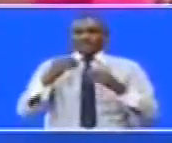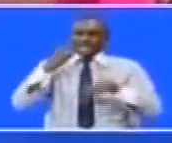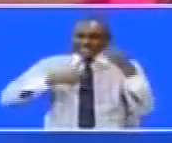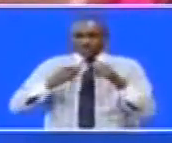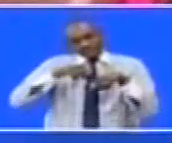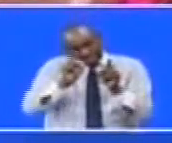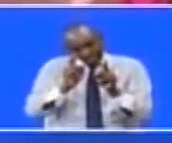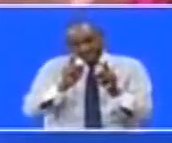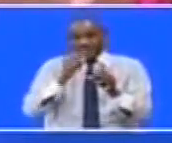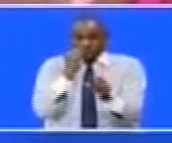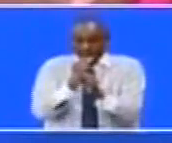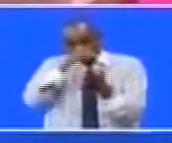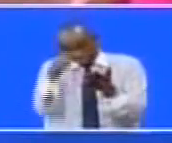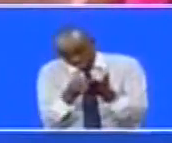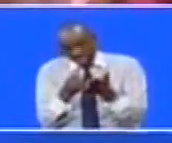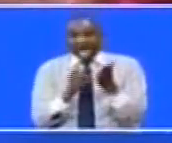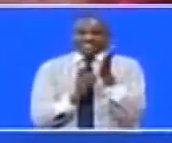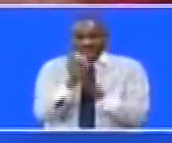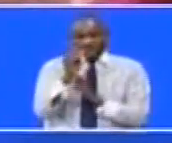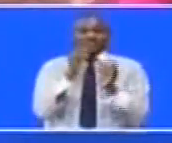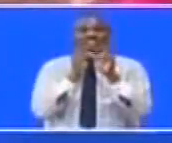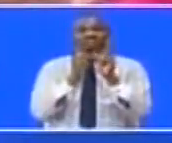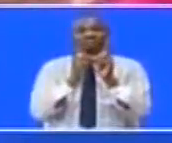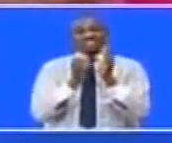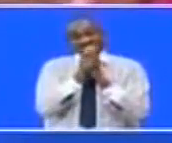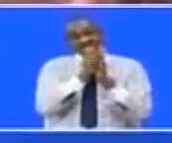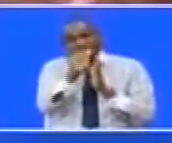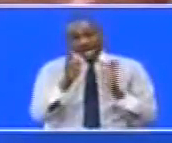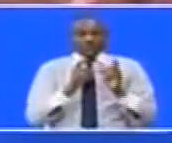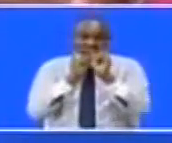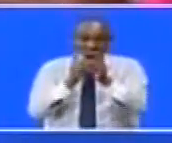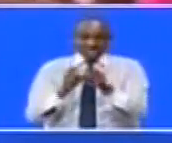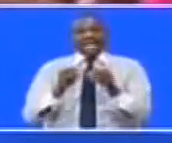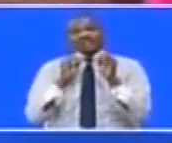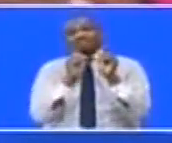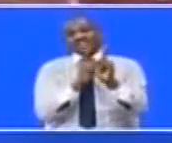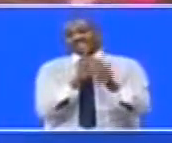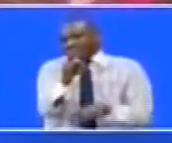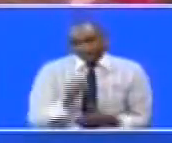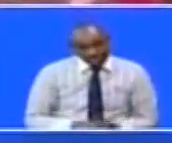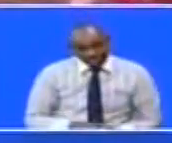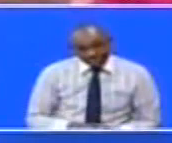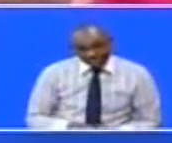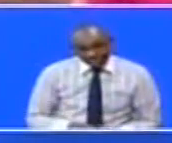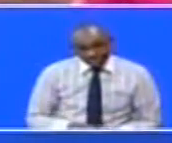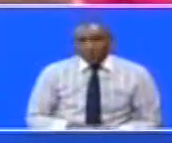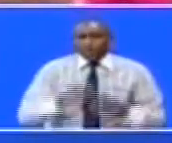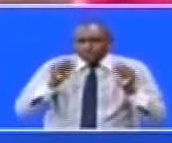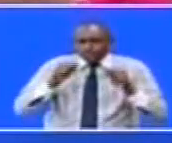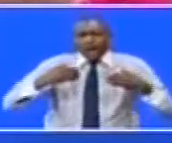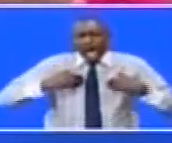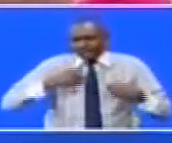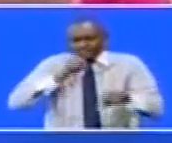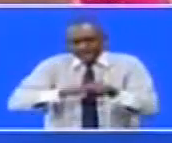kufanya? That is also developing them in talent and mentally, and then pia tupate wakati wa